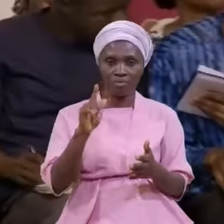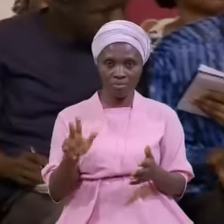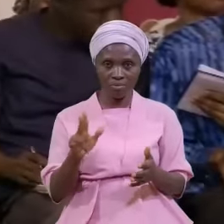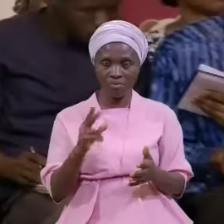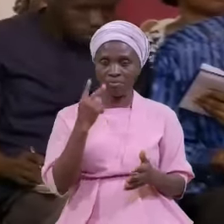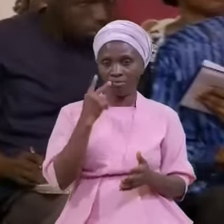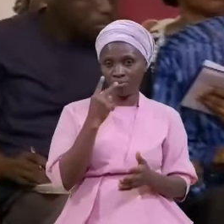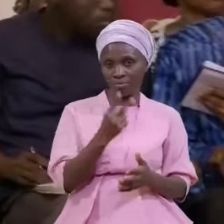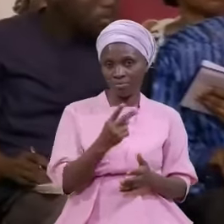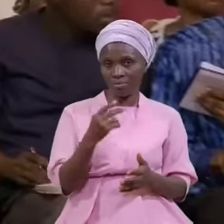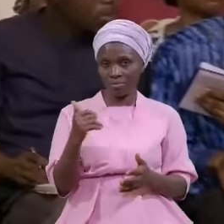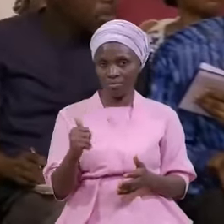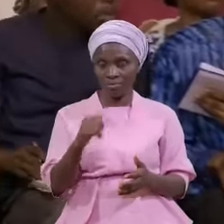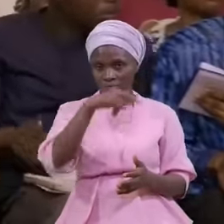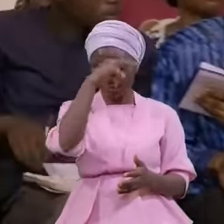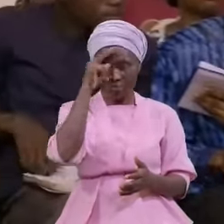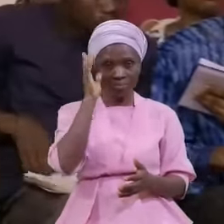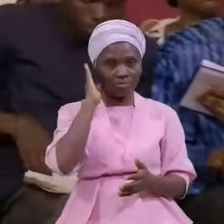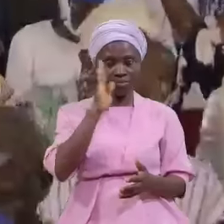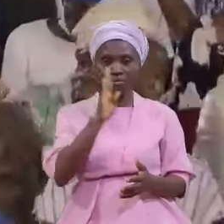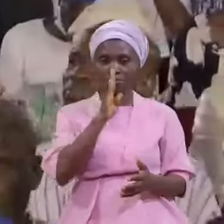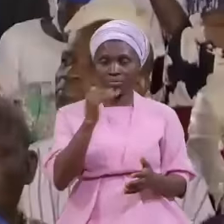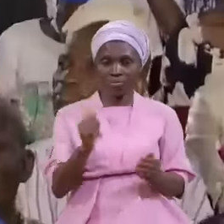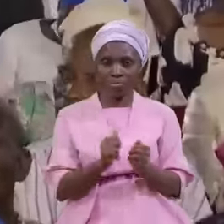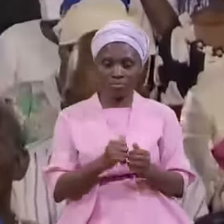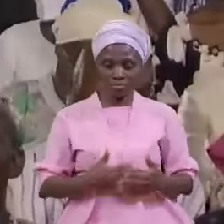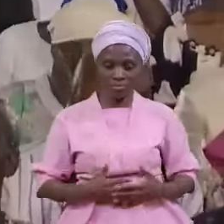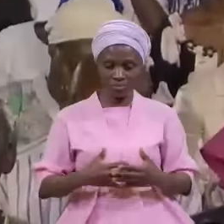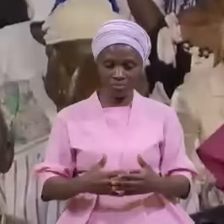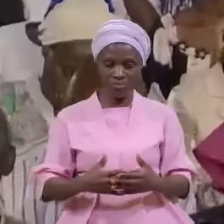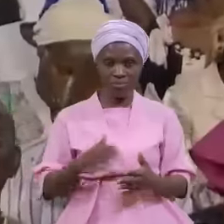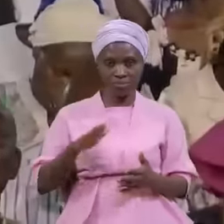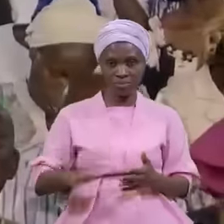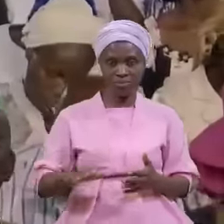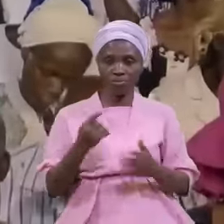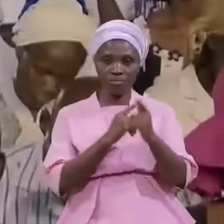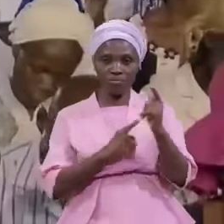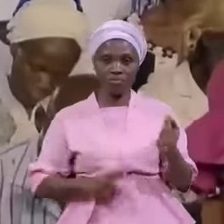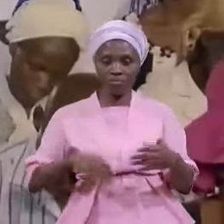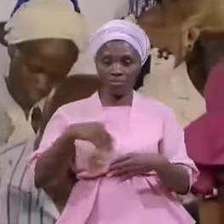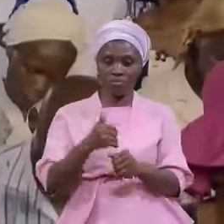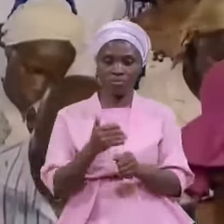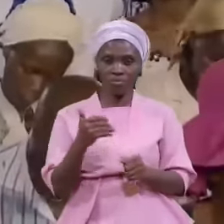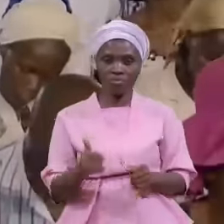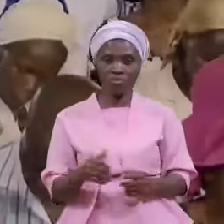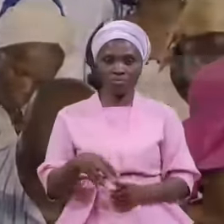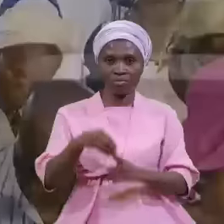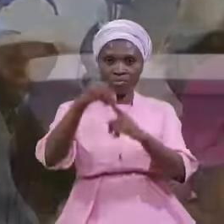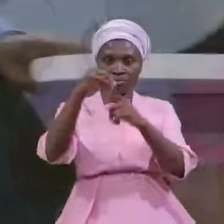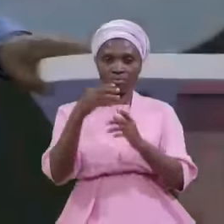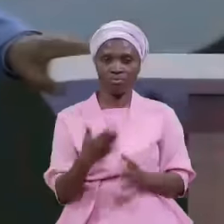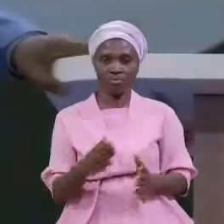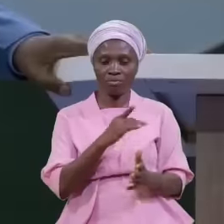be with child. The Lord made a special thing. And what had never happened in